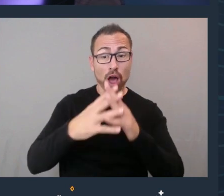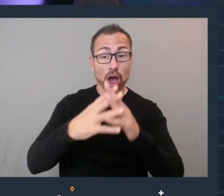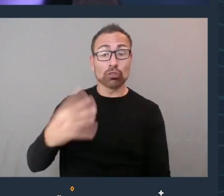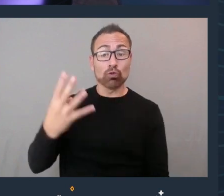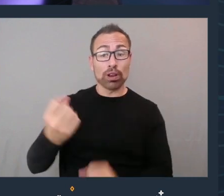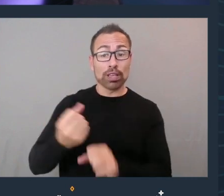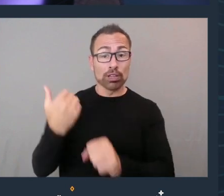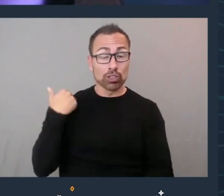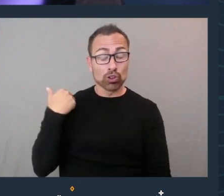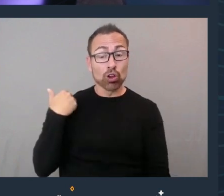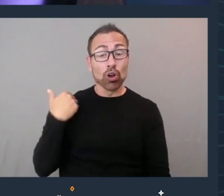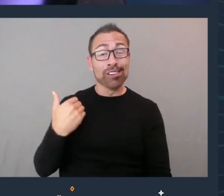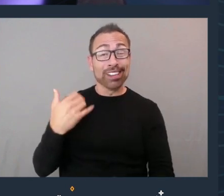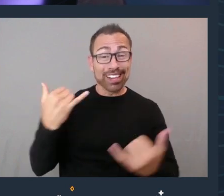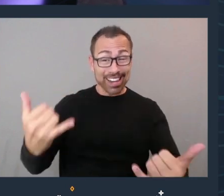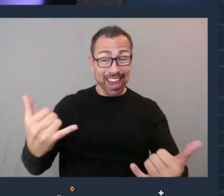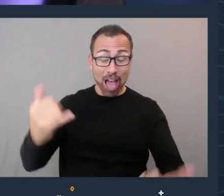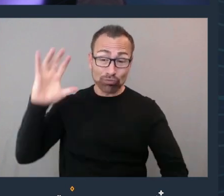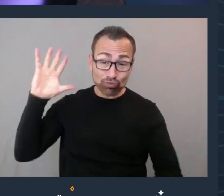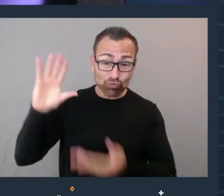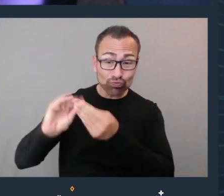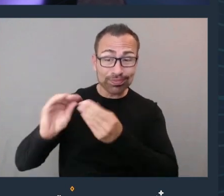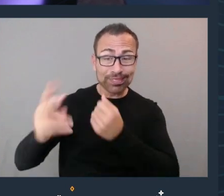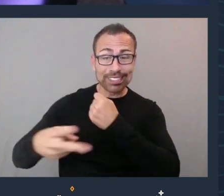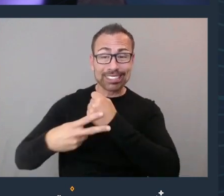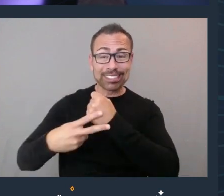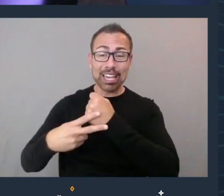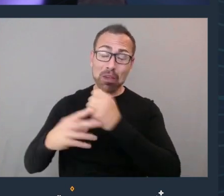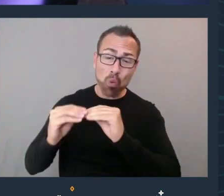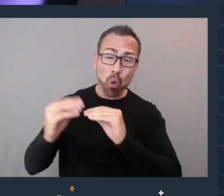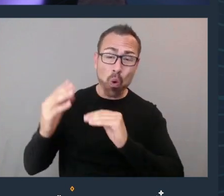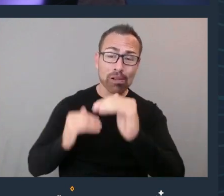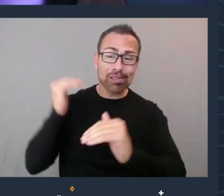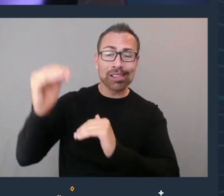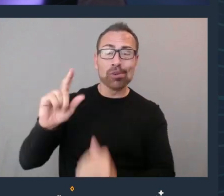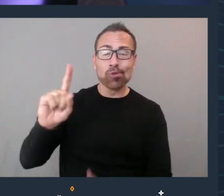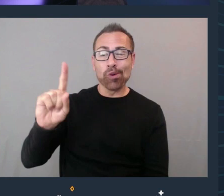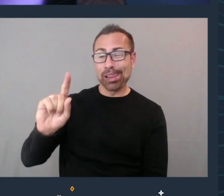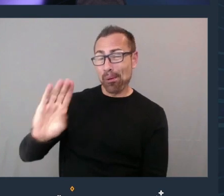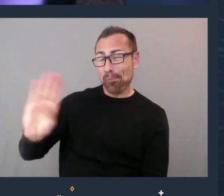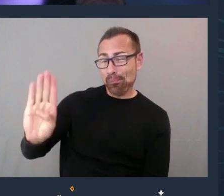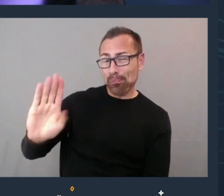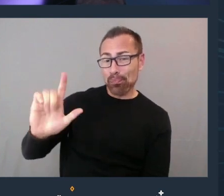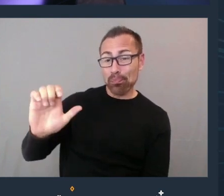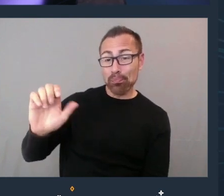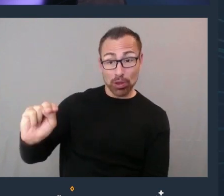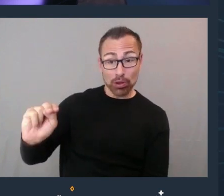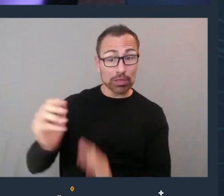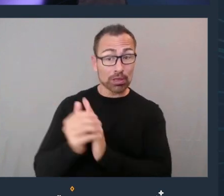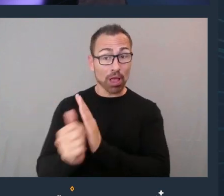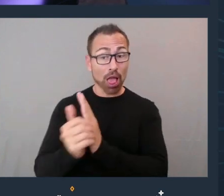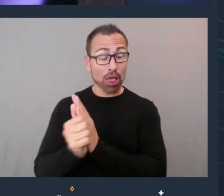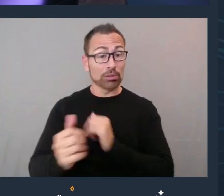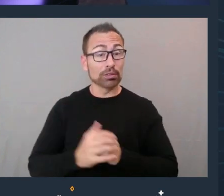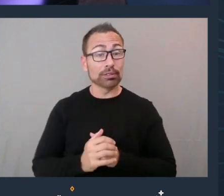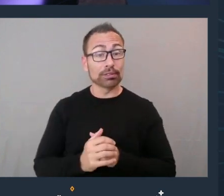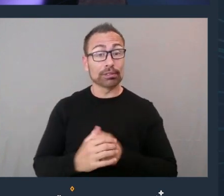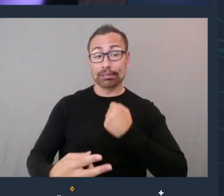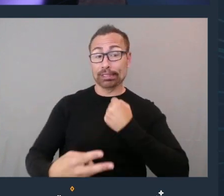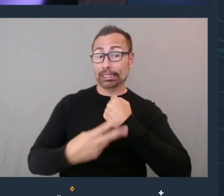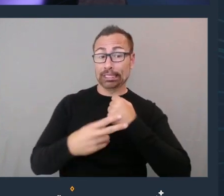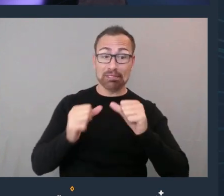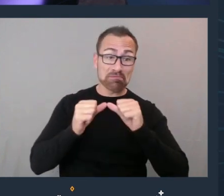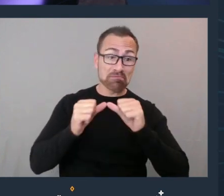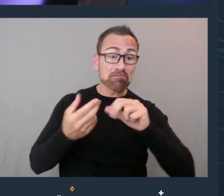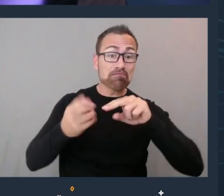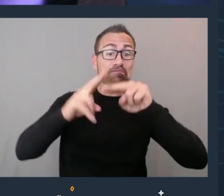than $1 billion. That's a billion with a B, and those savings just keep accumulating. The scale of S3 is immense. We store